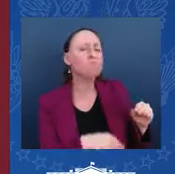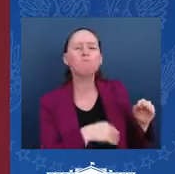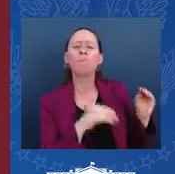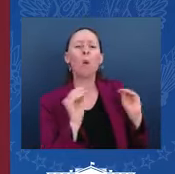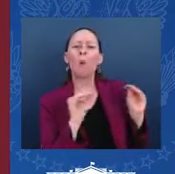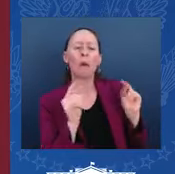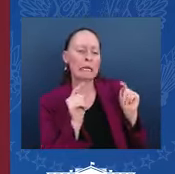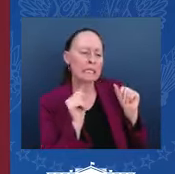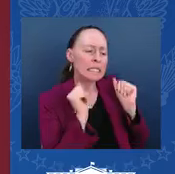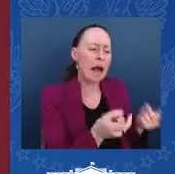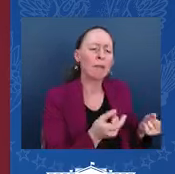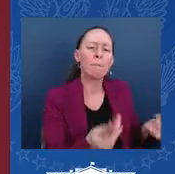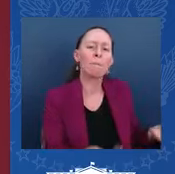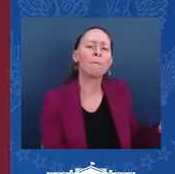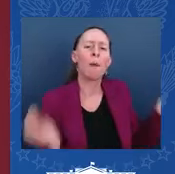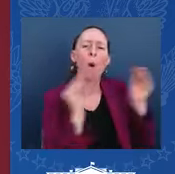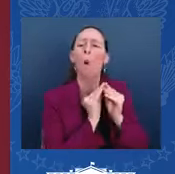penny,